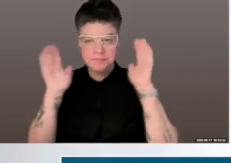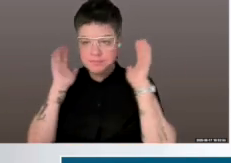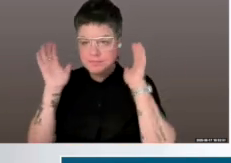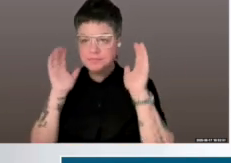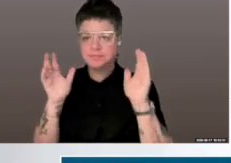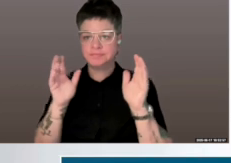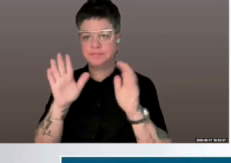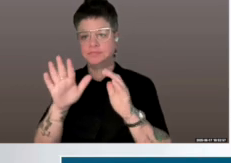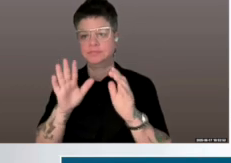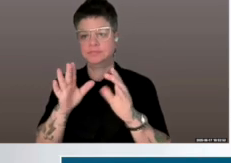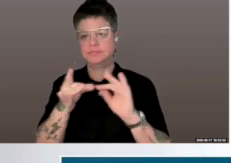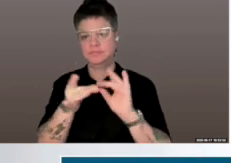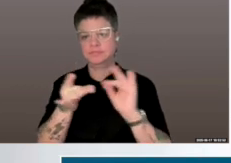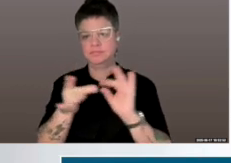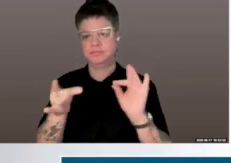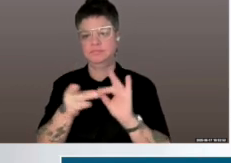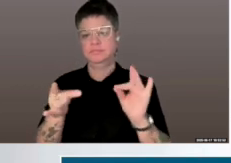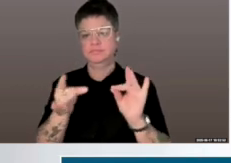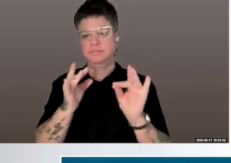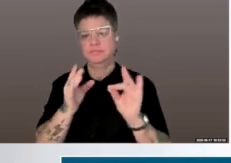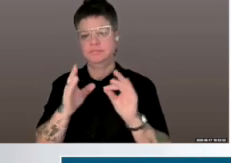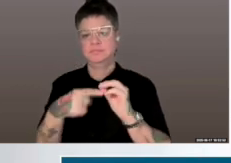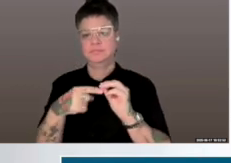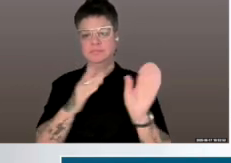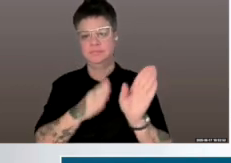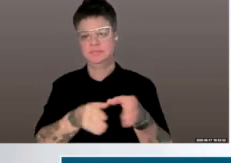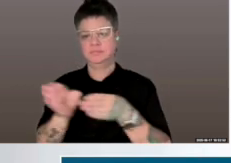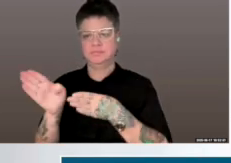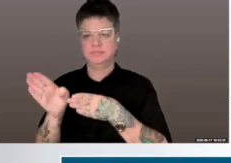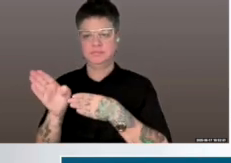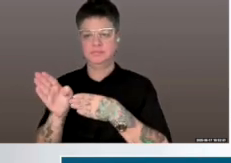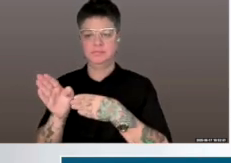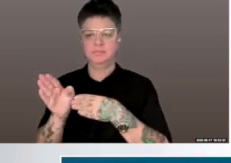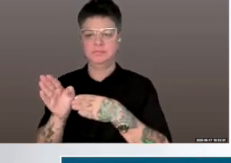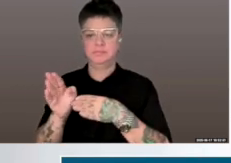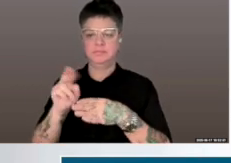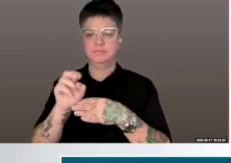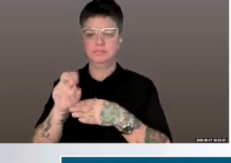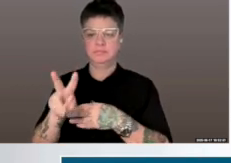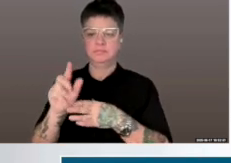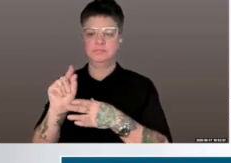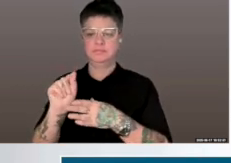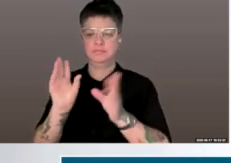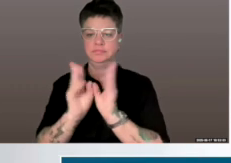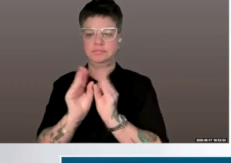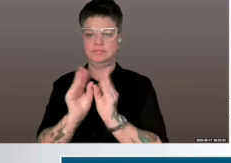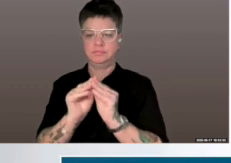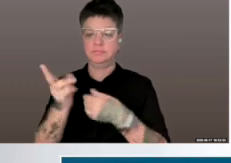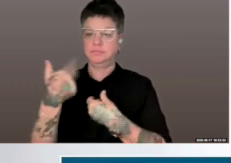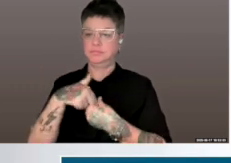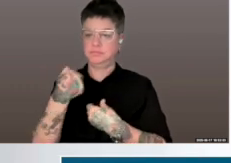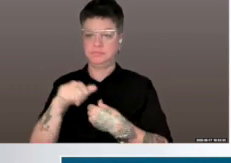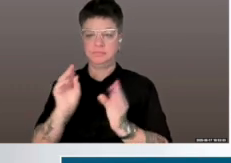you have the opportunity to review and comment on the plan for 30 days. We'll have an evening